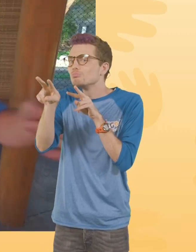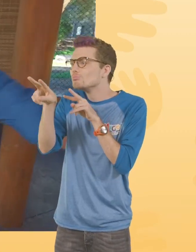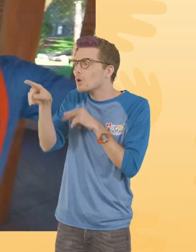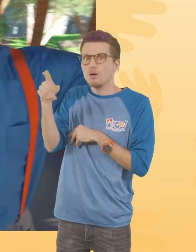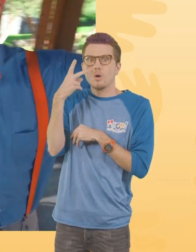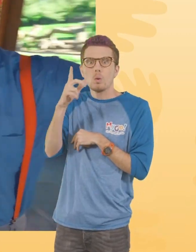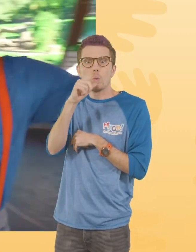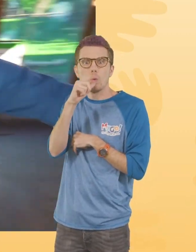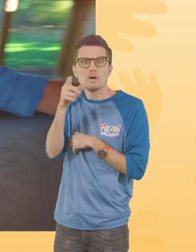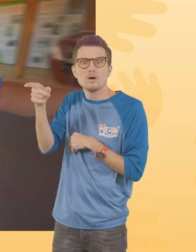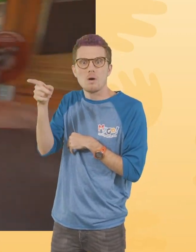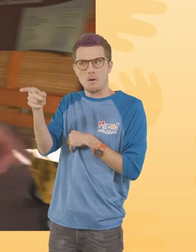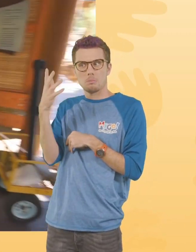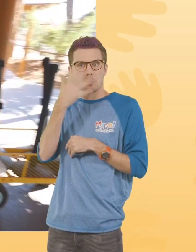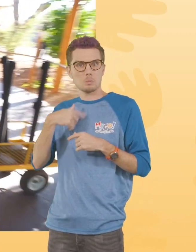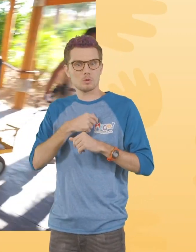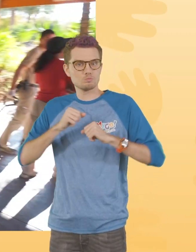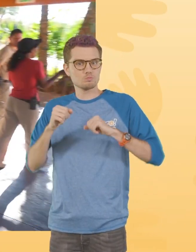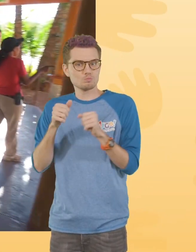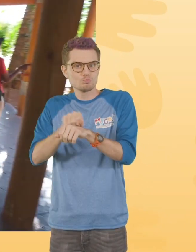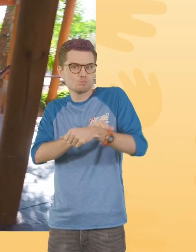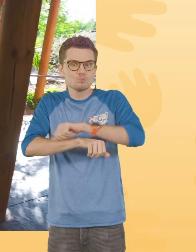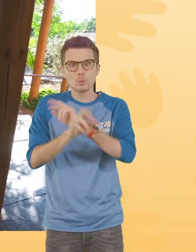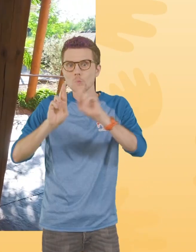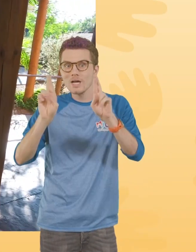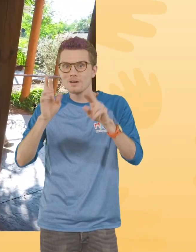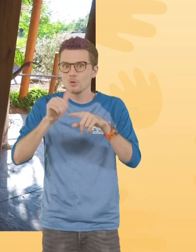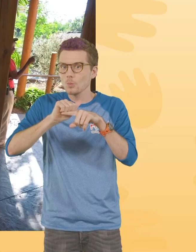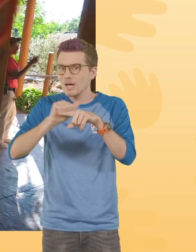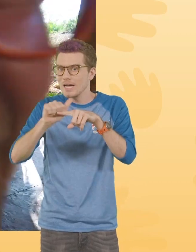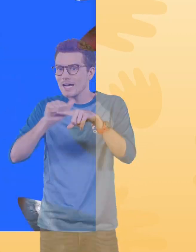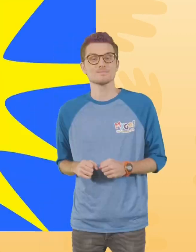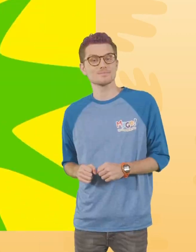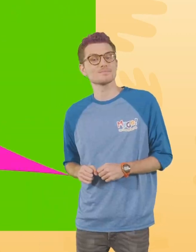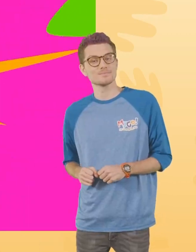Hey, and look at who it is over here. Looks like we're getting ready to do some training.